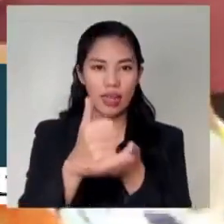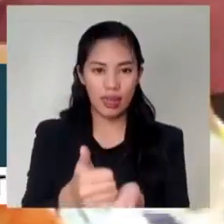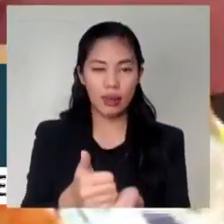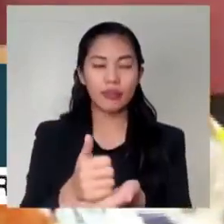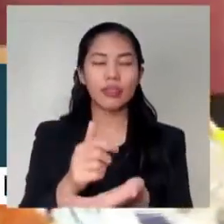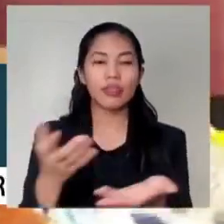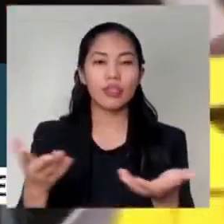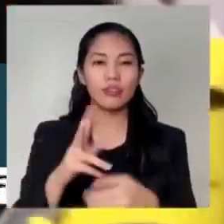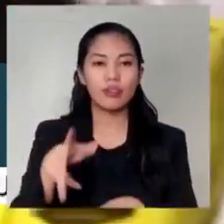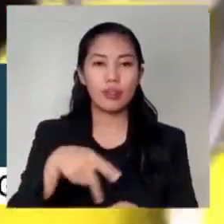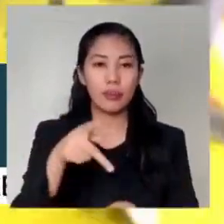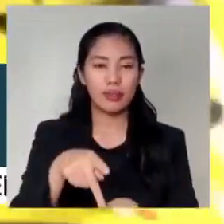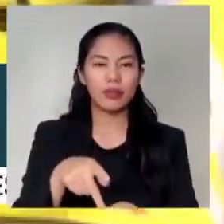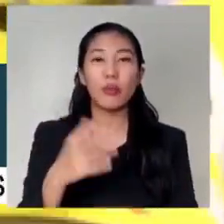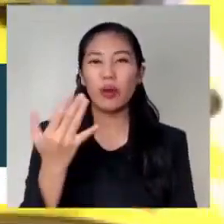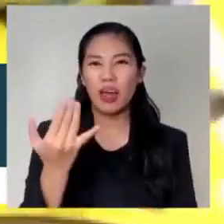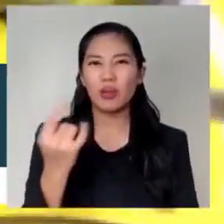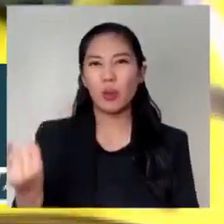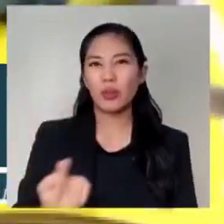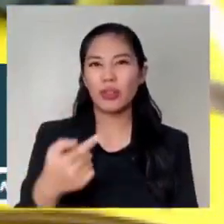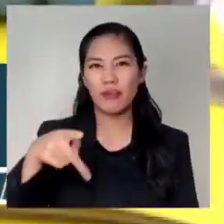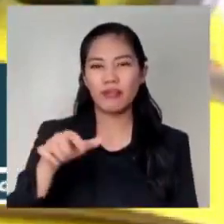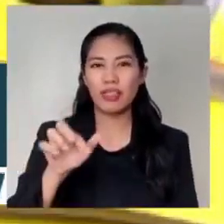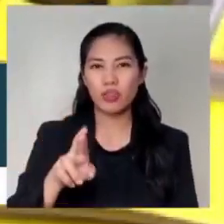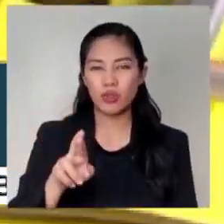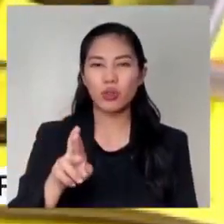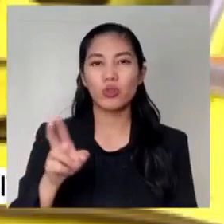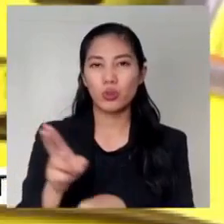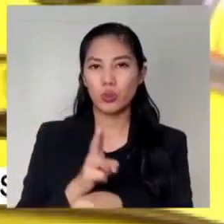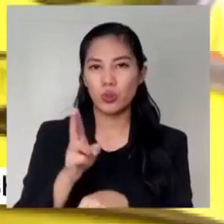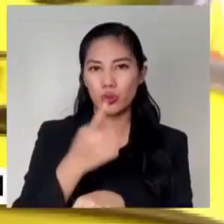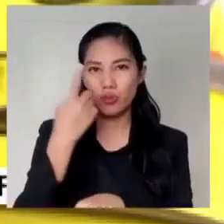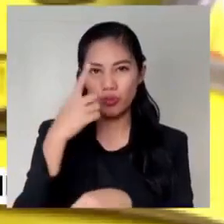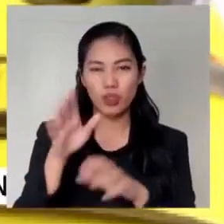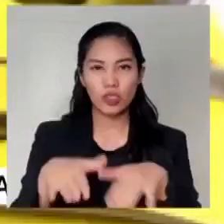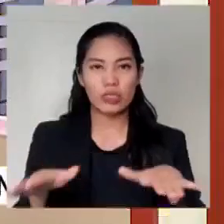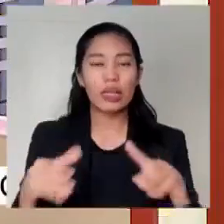currently the only brand being used for the inoculation of children.